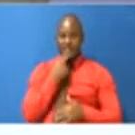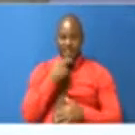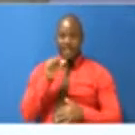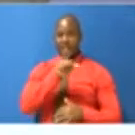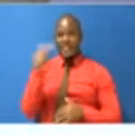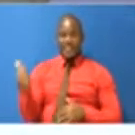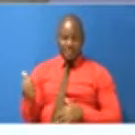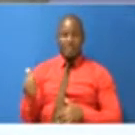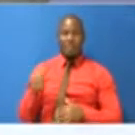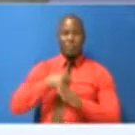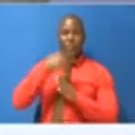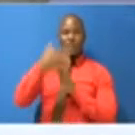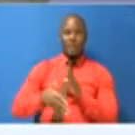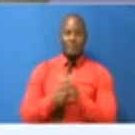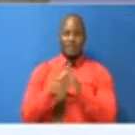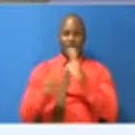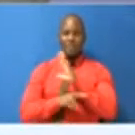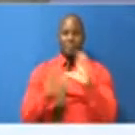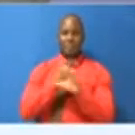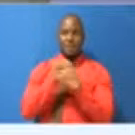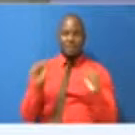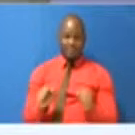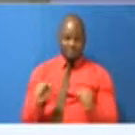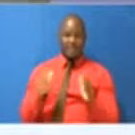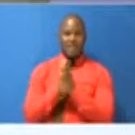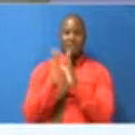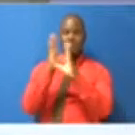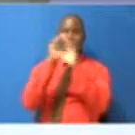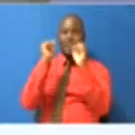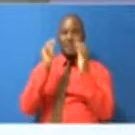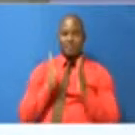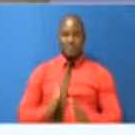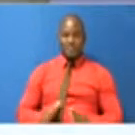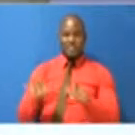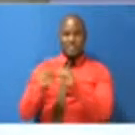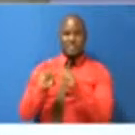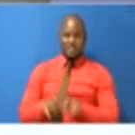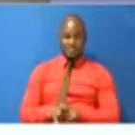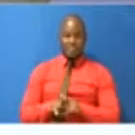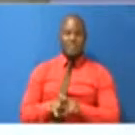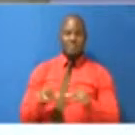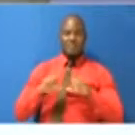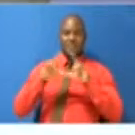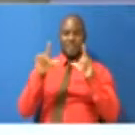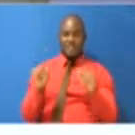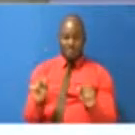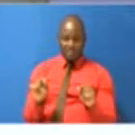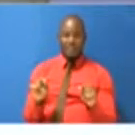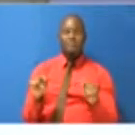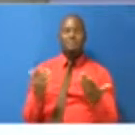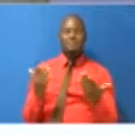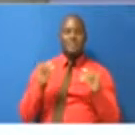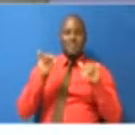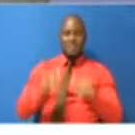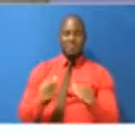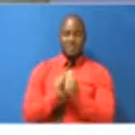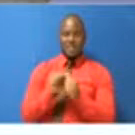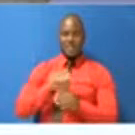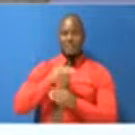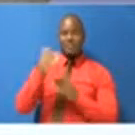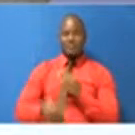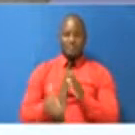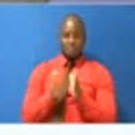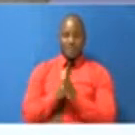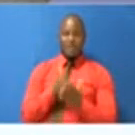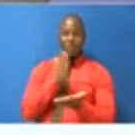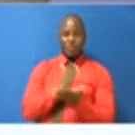and the other the week after for the deputy president's race and the president's race as well i dare say if it's a debate you tuned in for this evening i'm